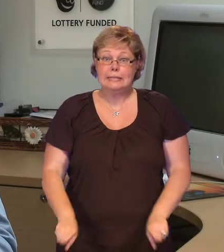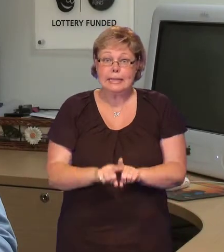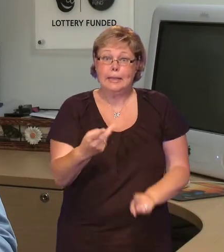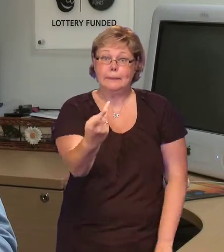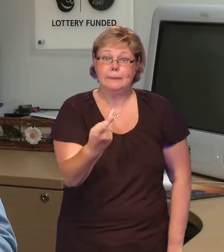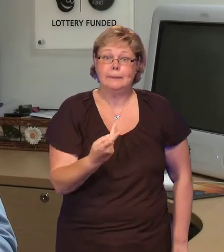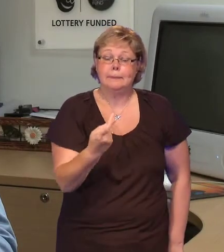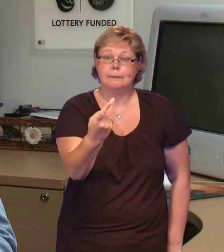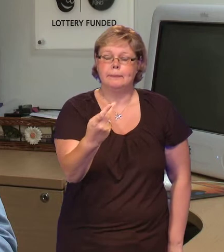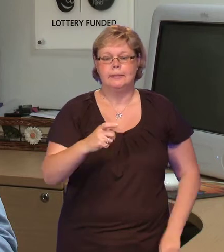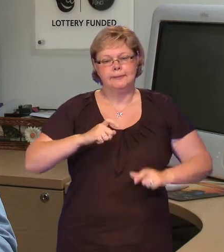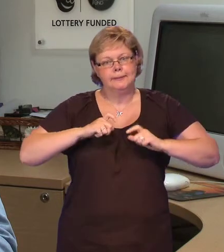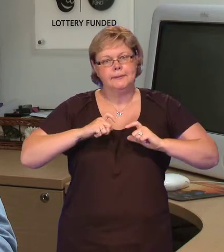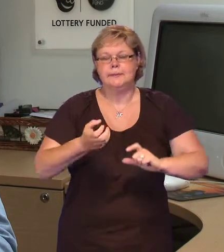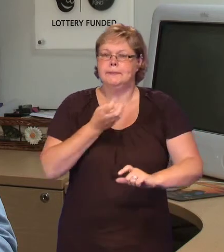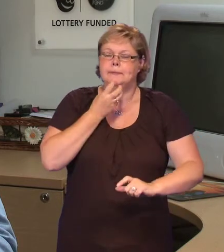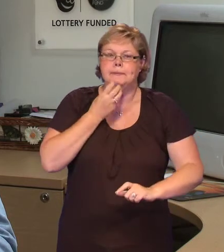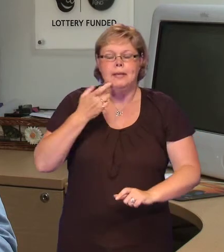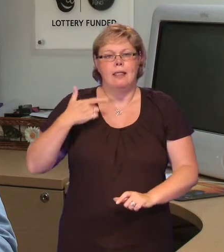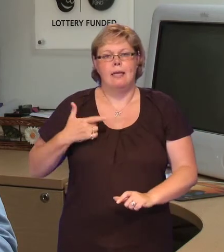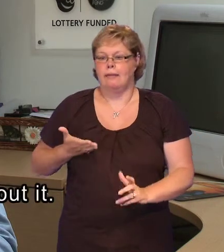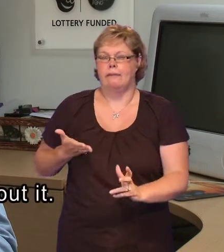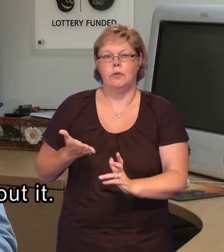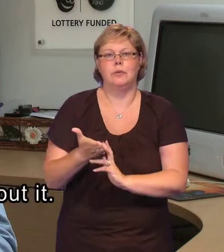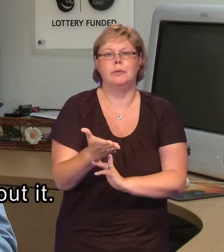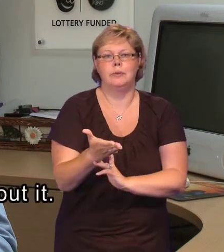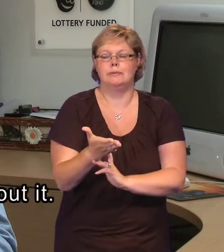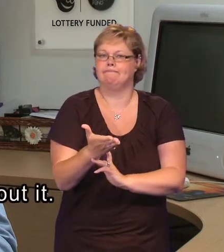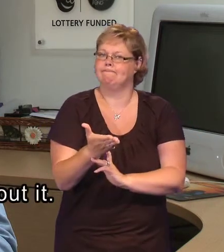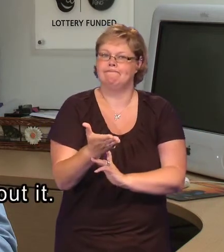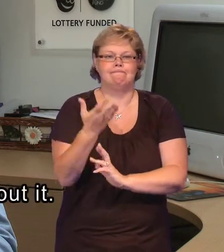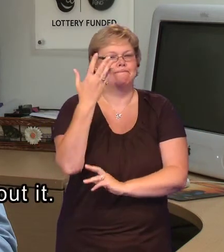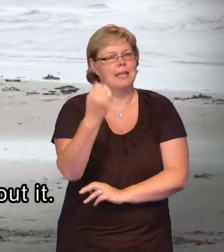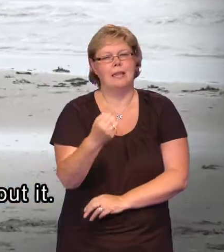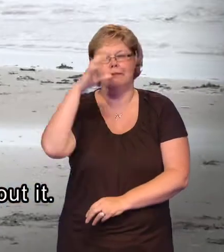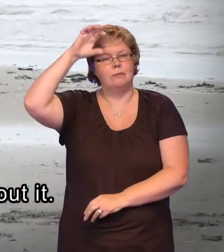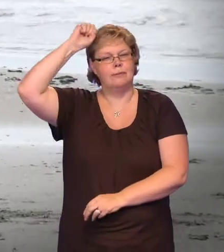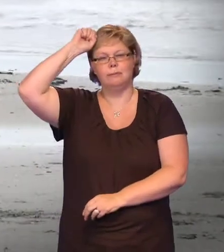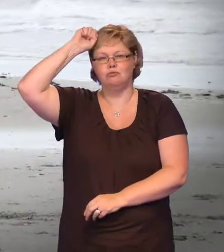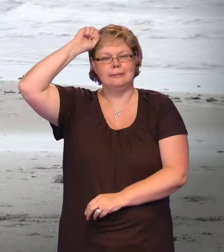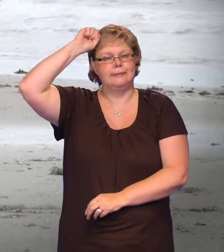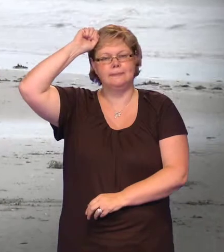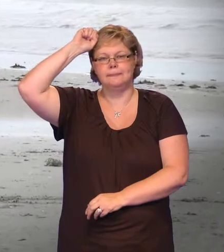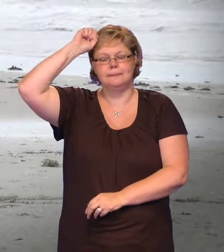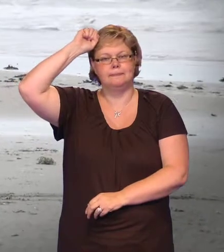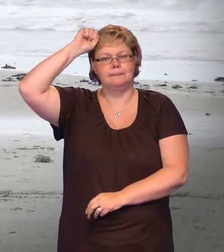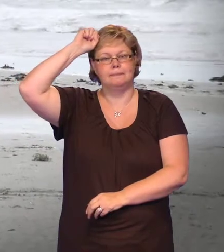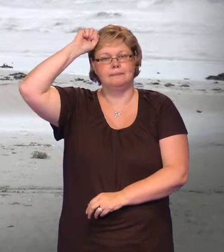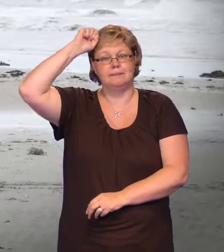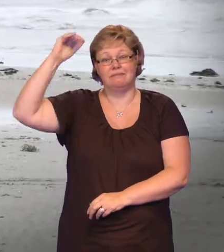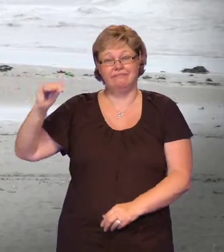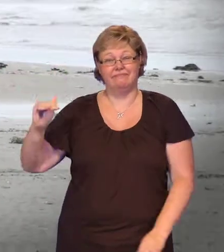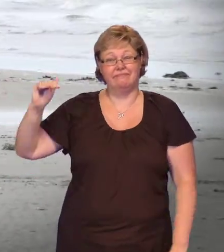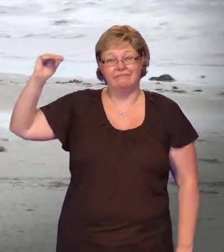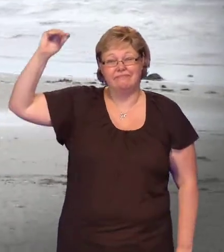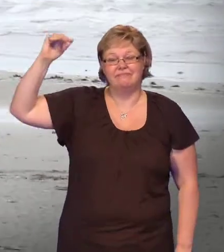Like you, I tried to get on with my life the best that I could, but I couldn't seem to forget about it. As I got older, I started